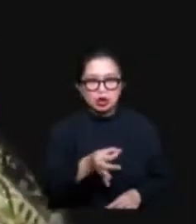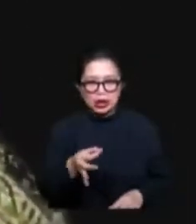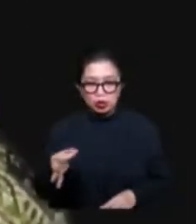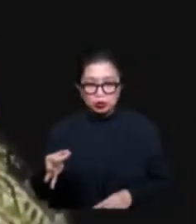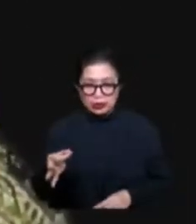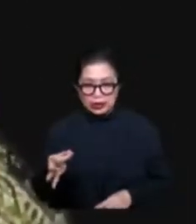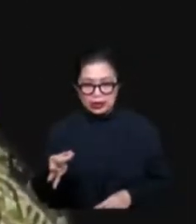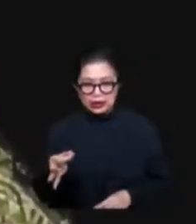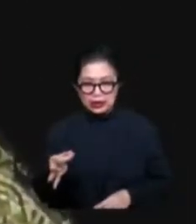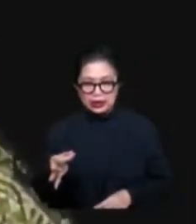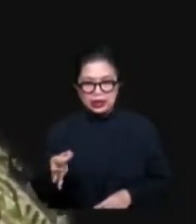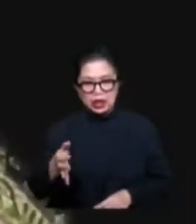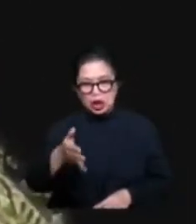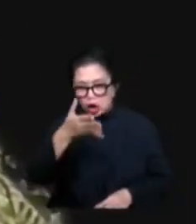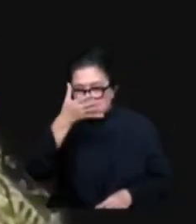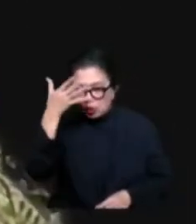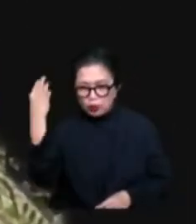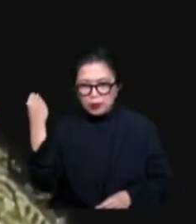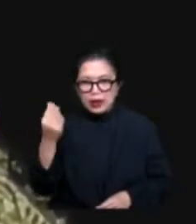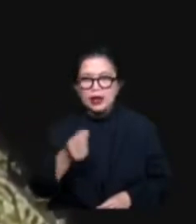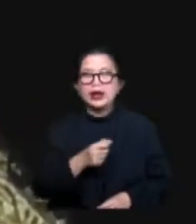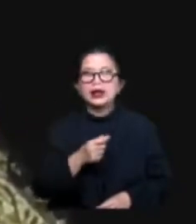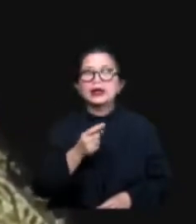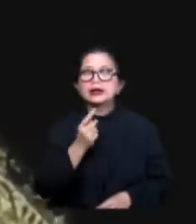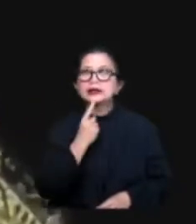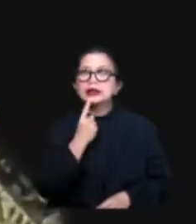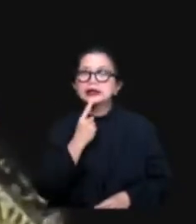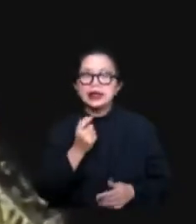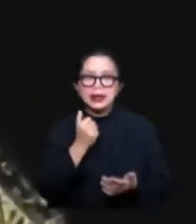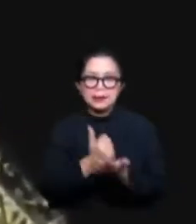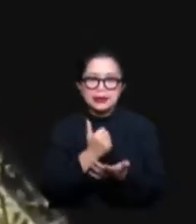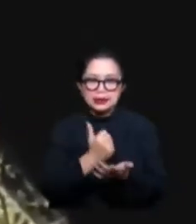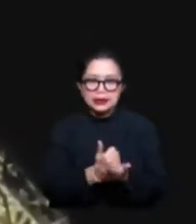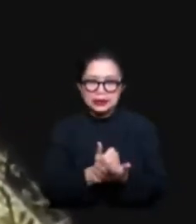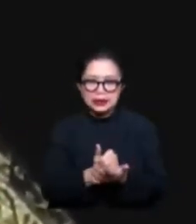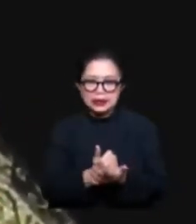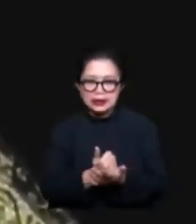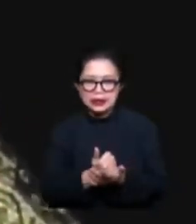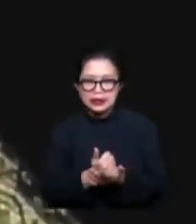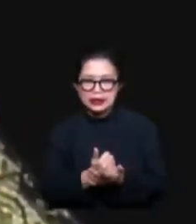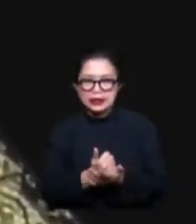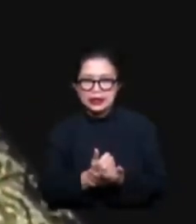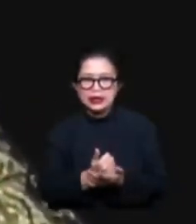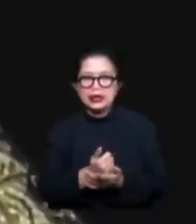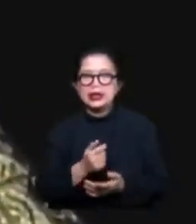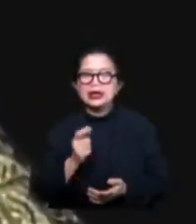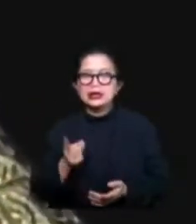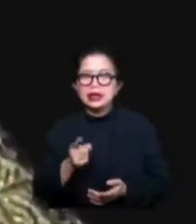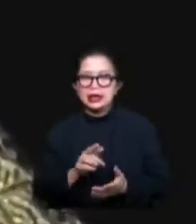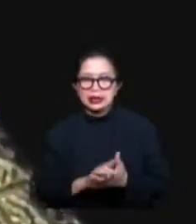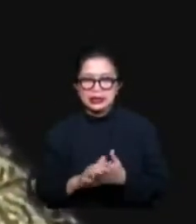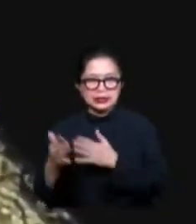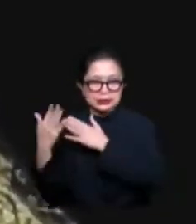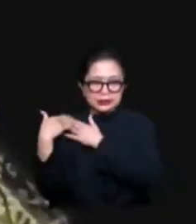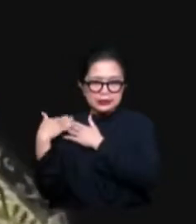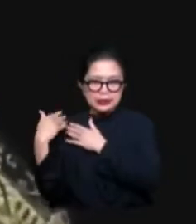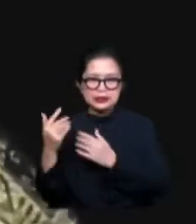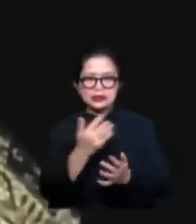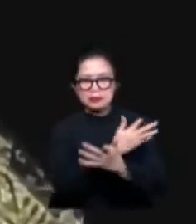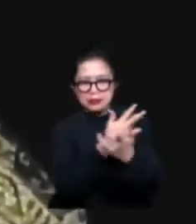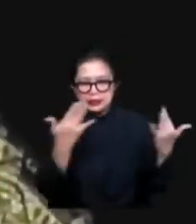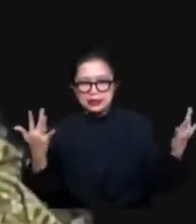forgot about the importance of the role of community to give some input